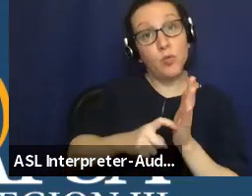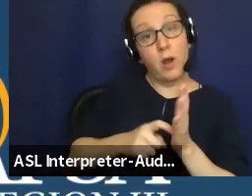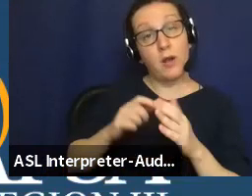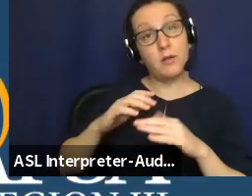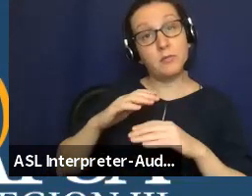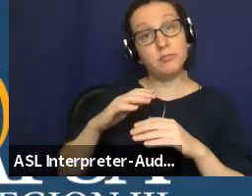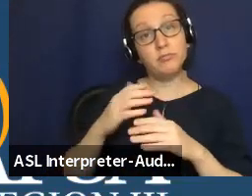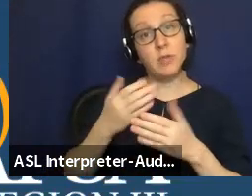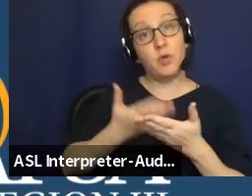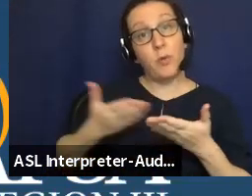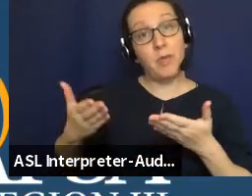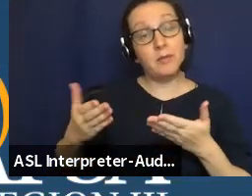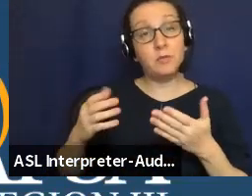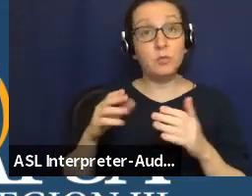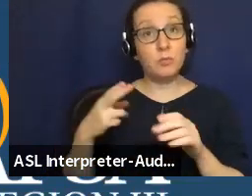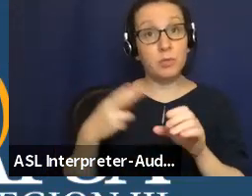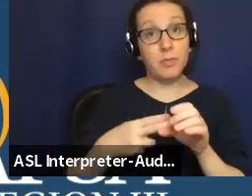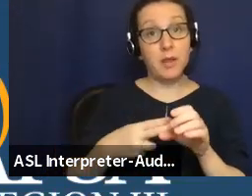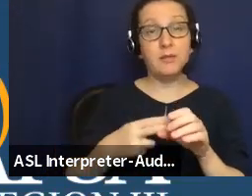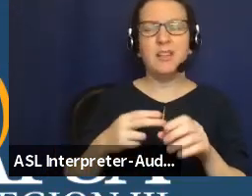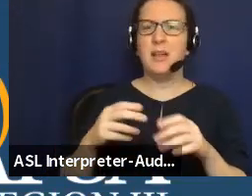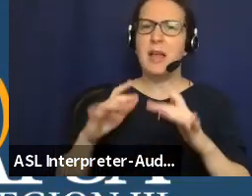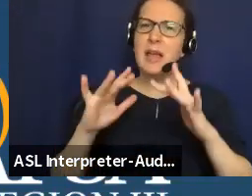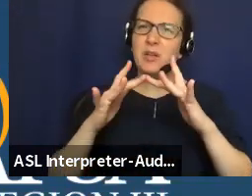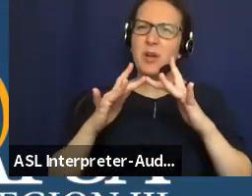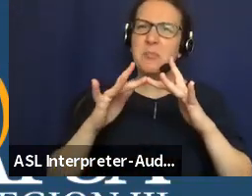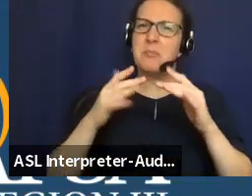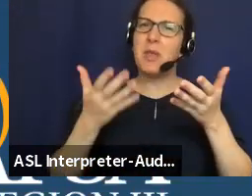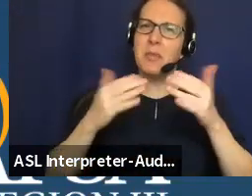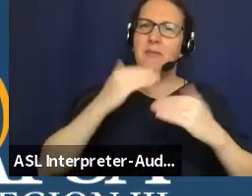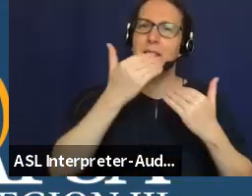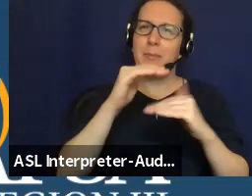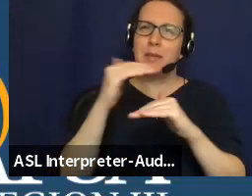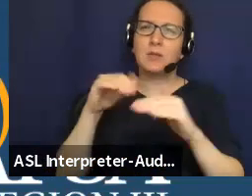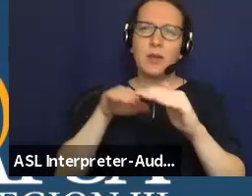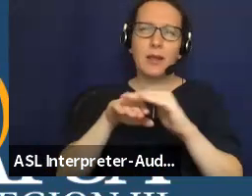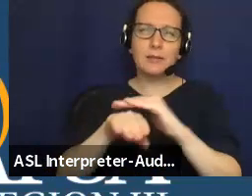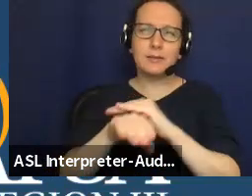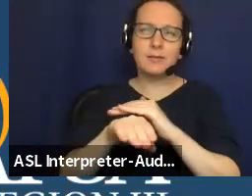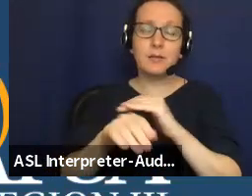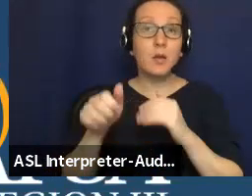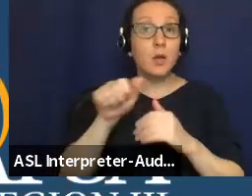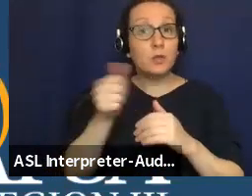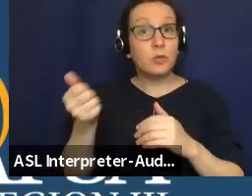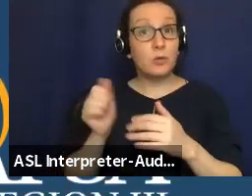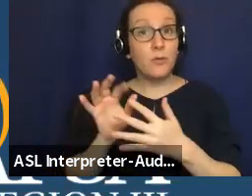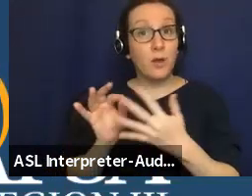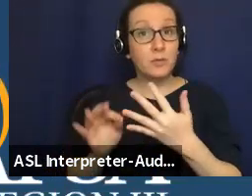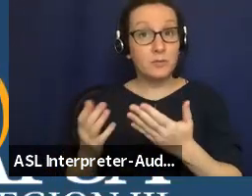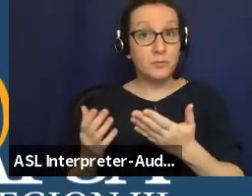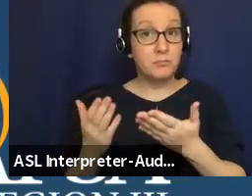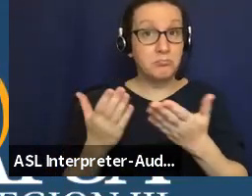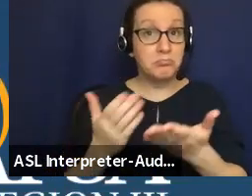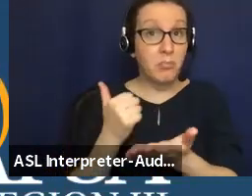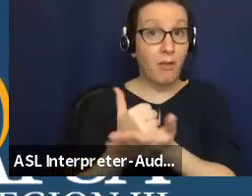for people who might have internet limitations or access. Some alternative that's helpful for them is things